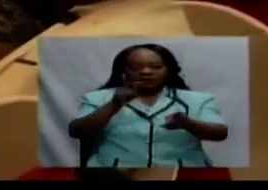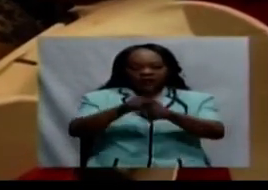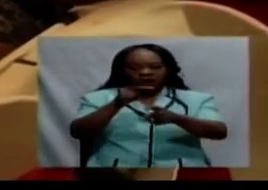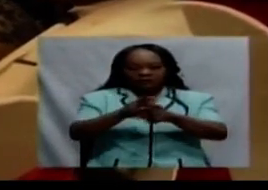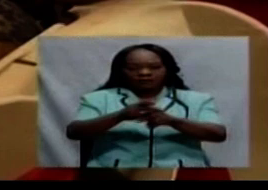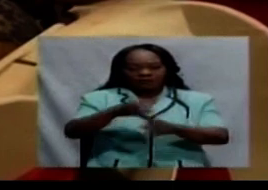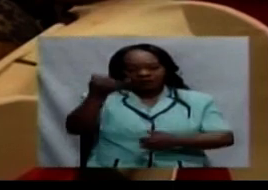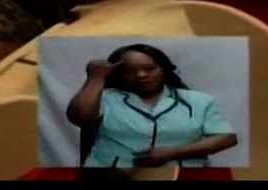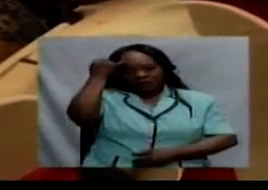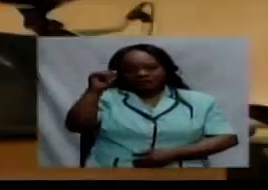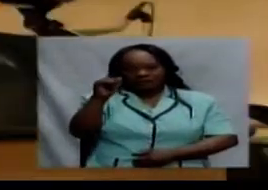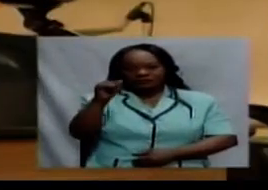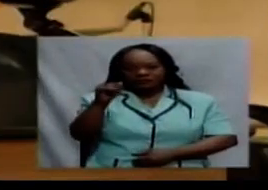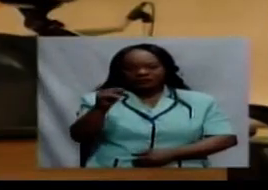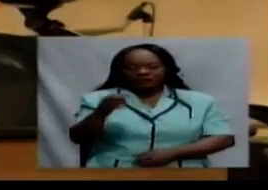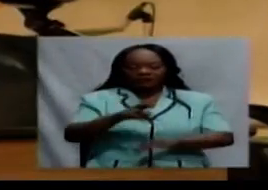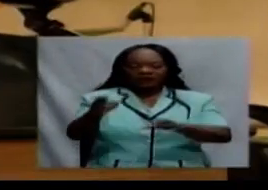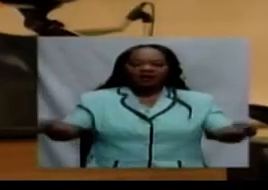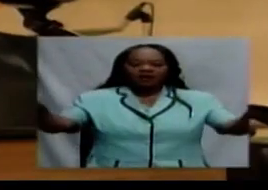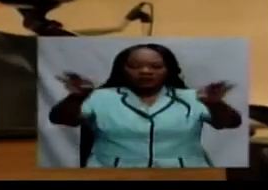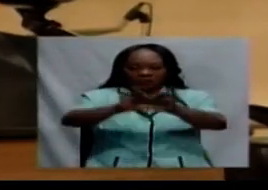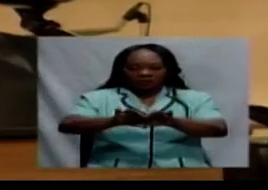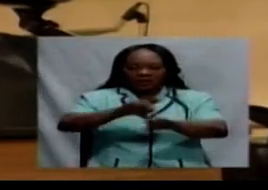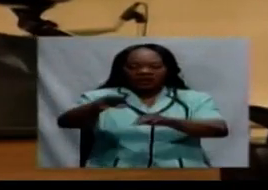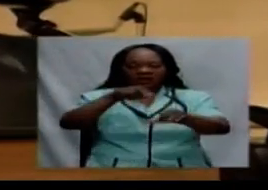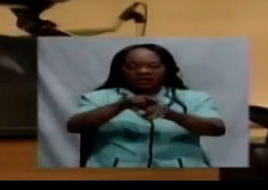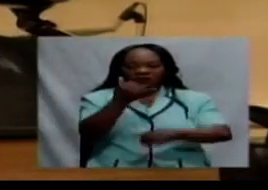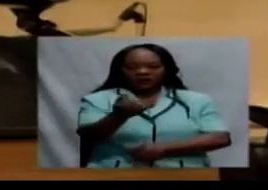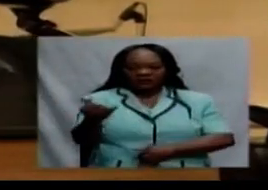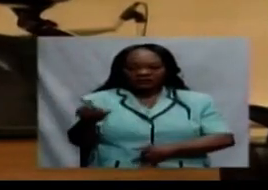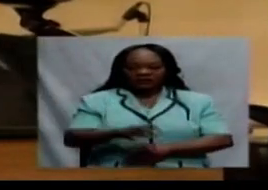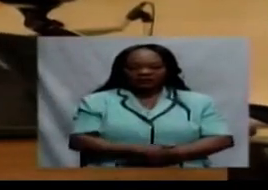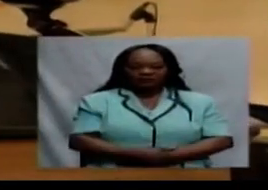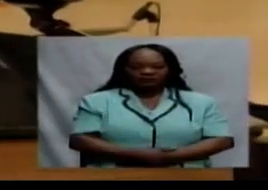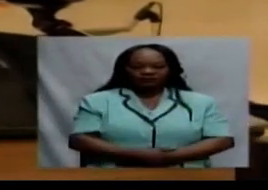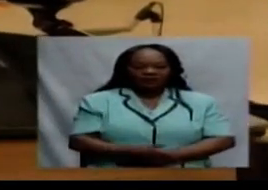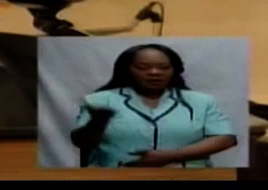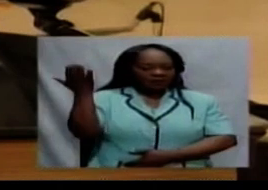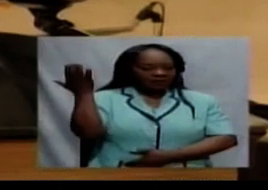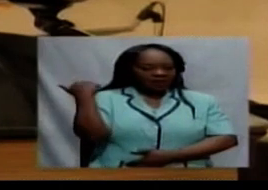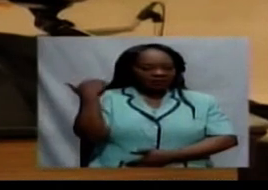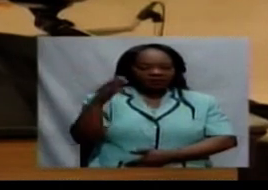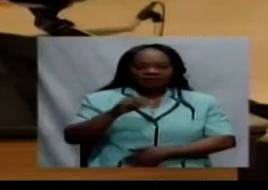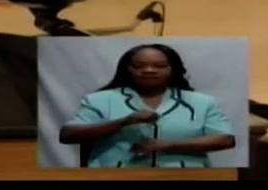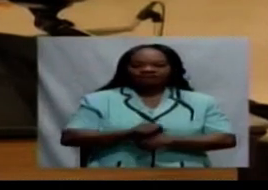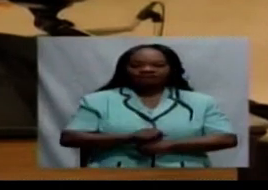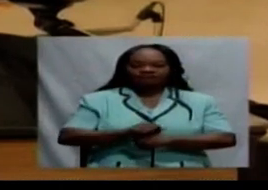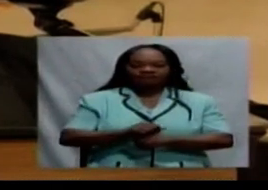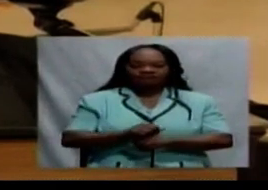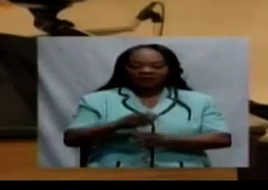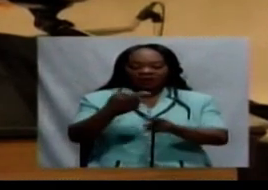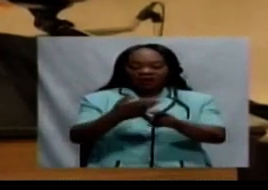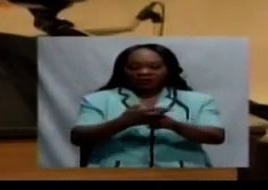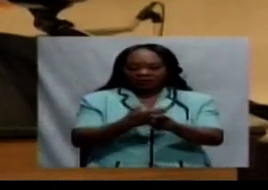some important national issues. We asked a few months ago for submissions